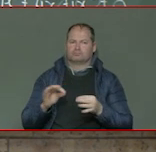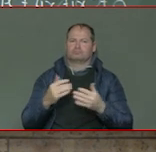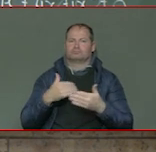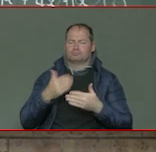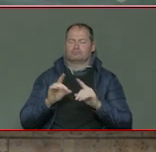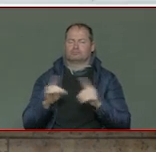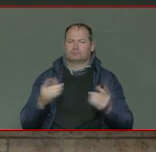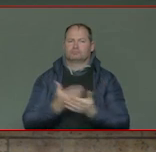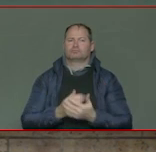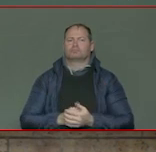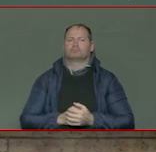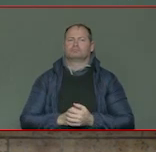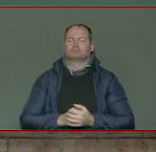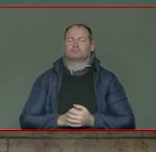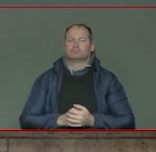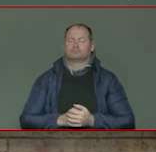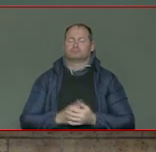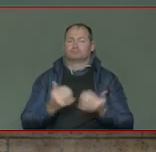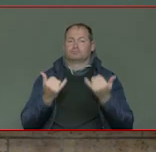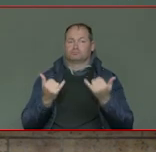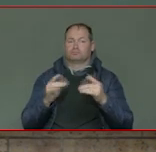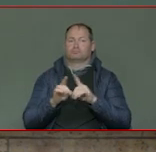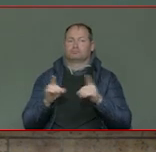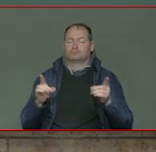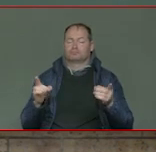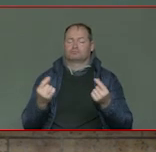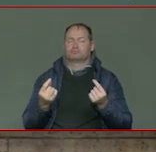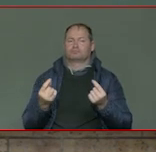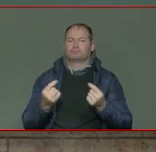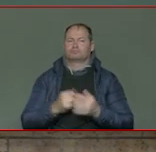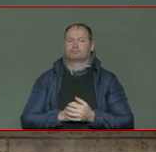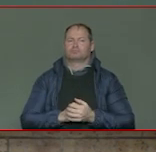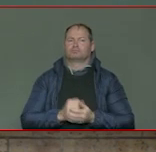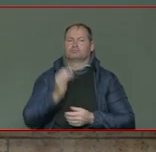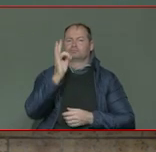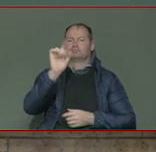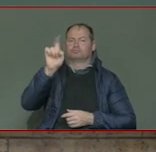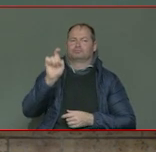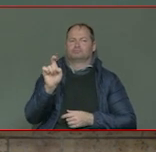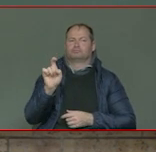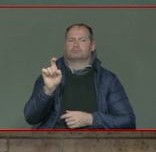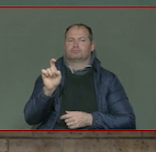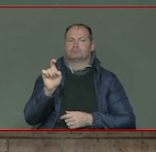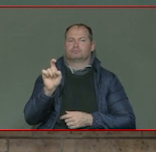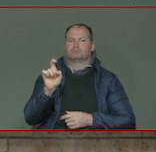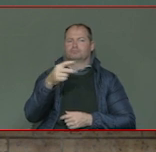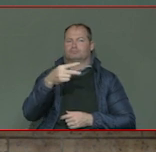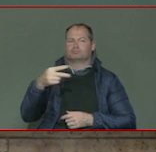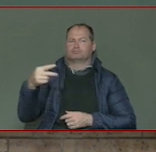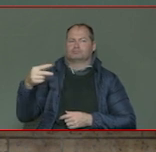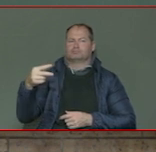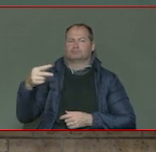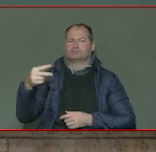correct? And when you differentiate, you say f prime x, and that is equal to,